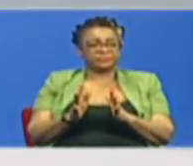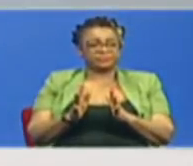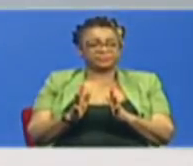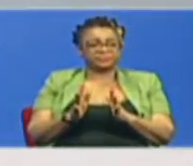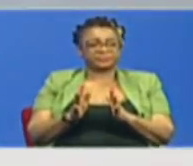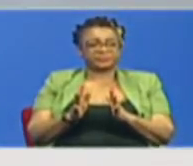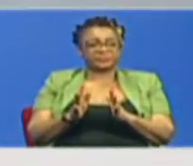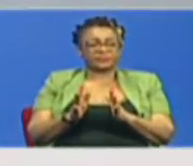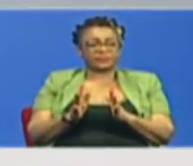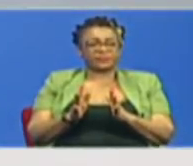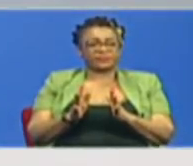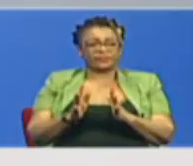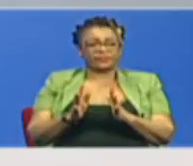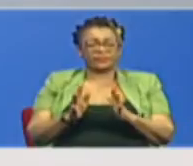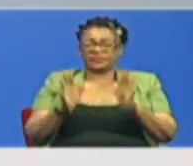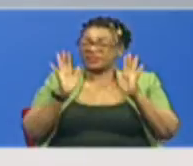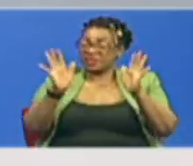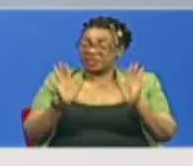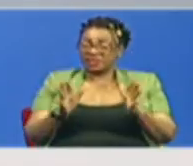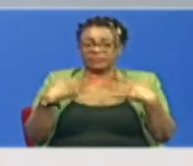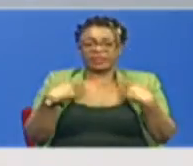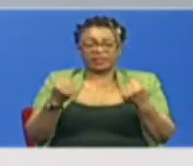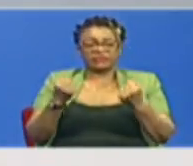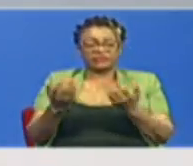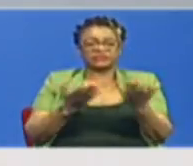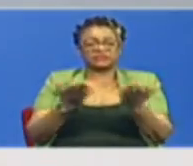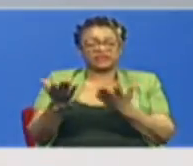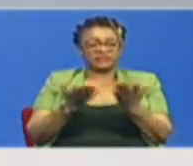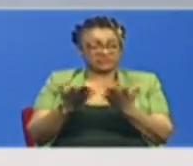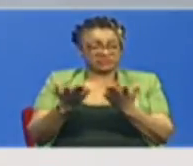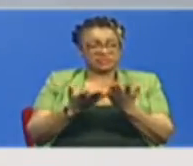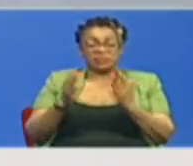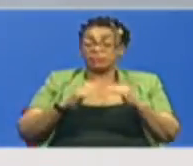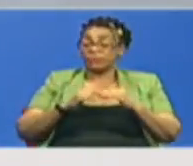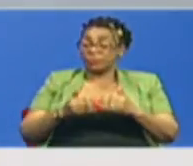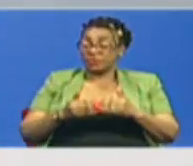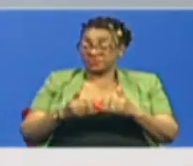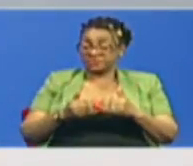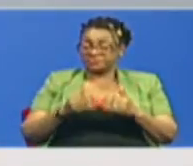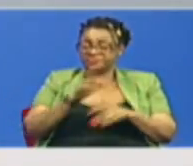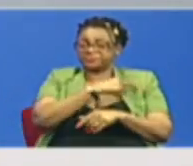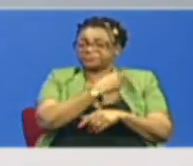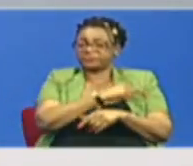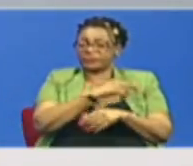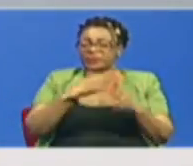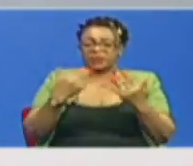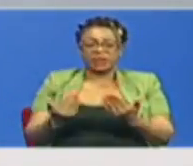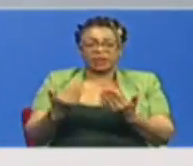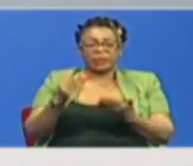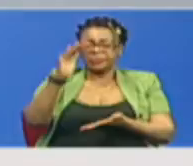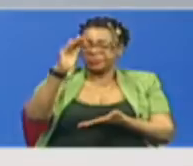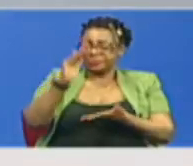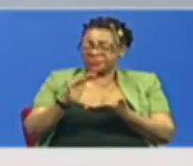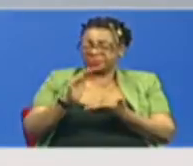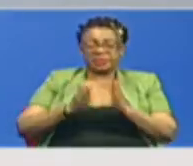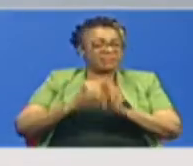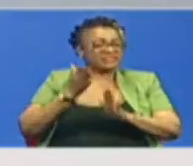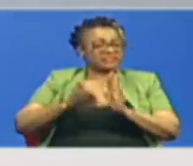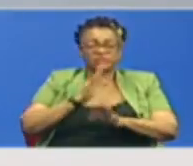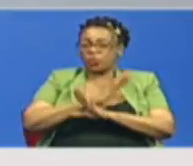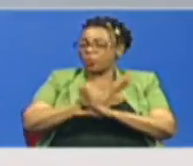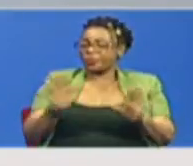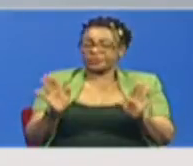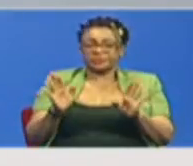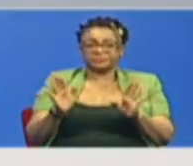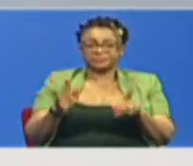Key health care services at the Pumwani Maternity Hospital have been scaled down to emergencies only after tens